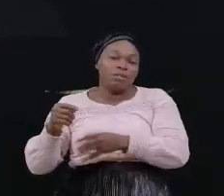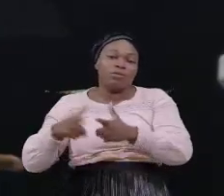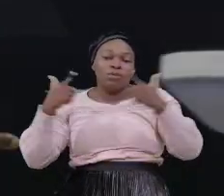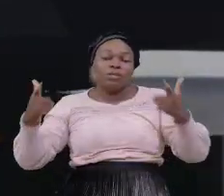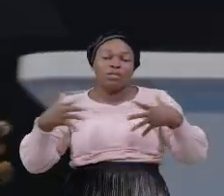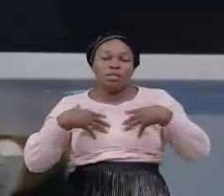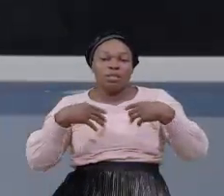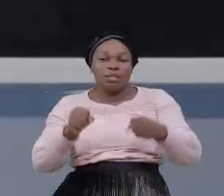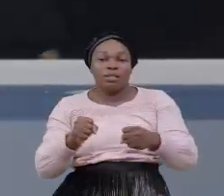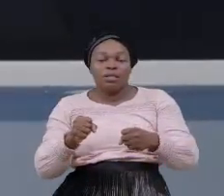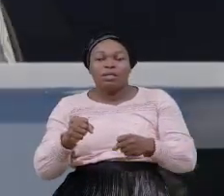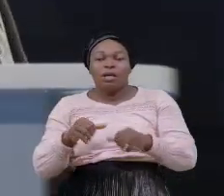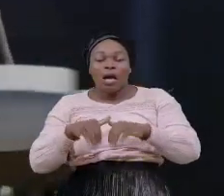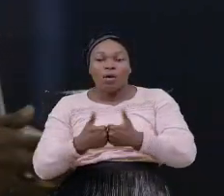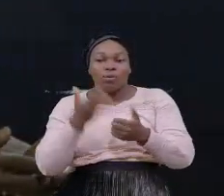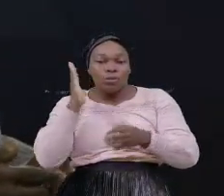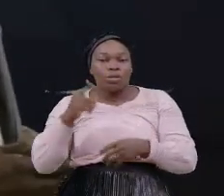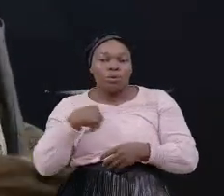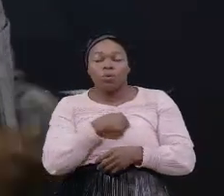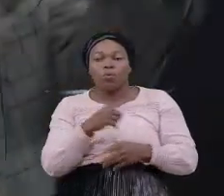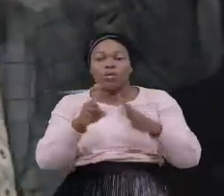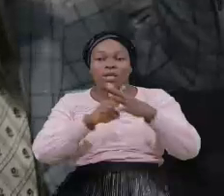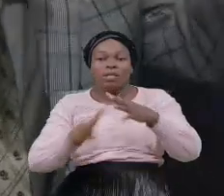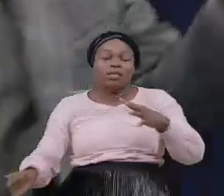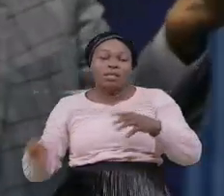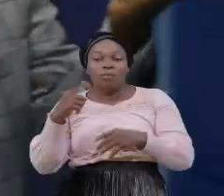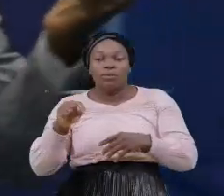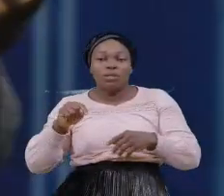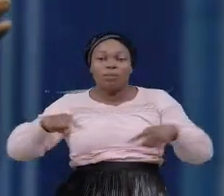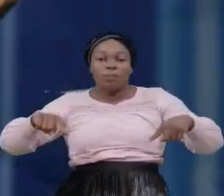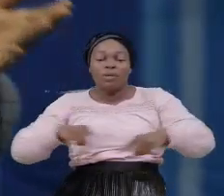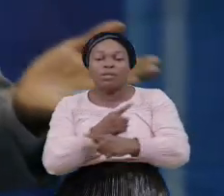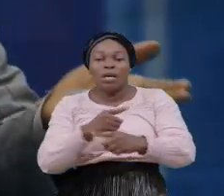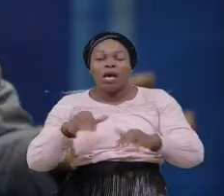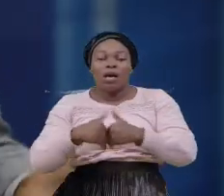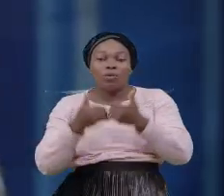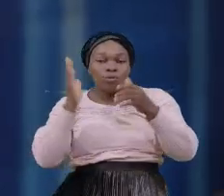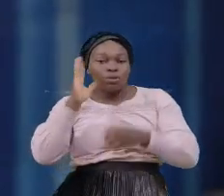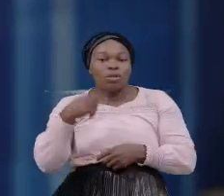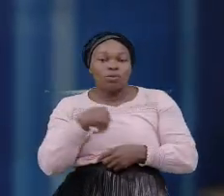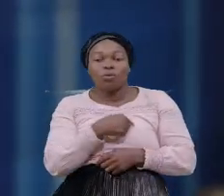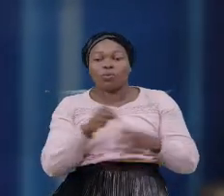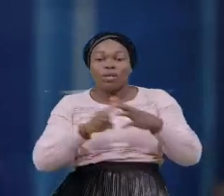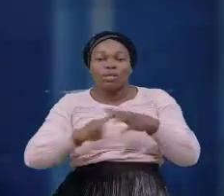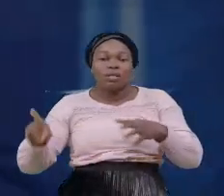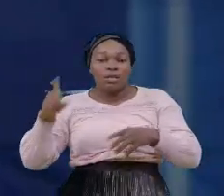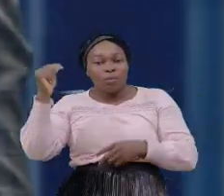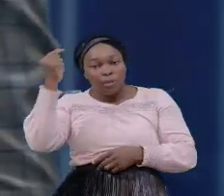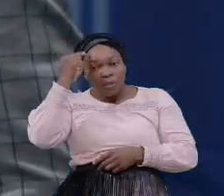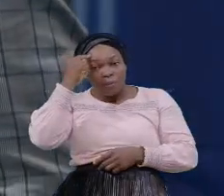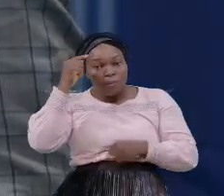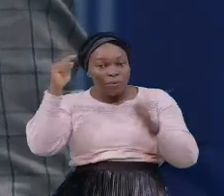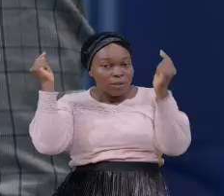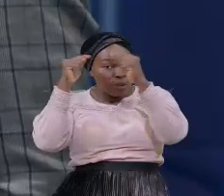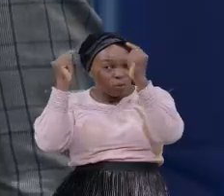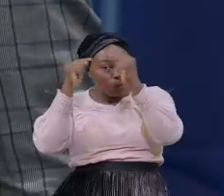we escape? How shall we escape the trauma? How shall we escape the brain disturbance if we